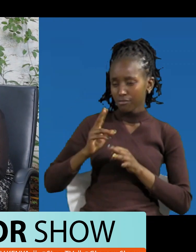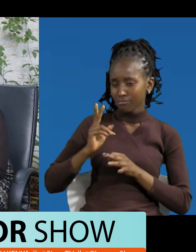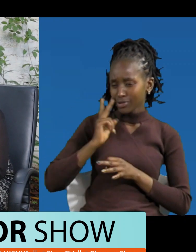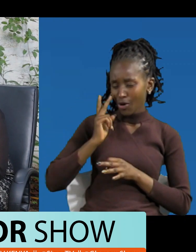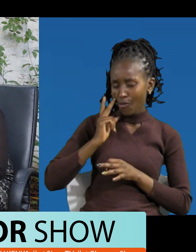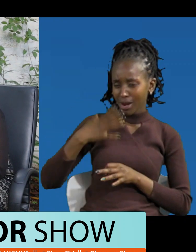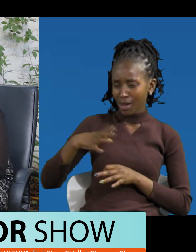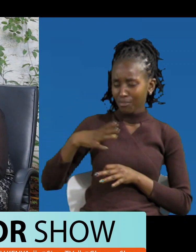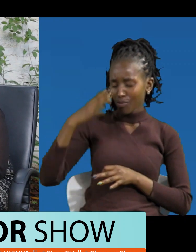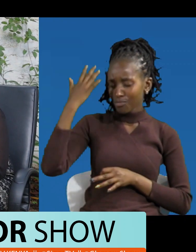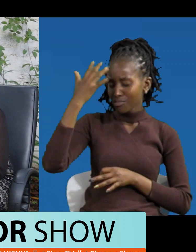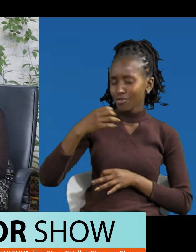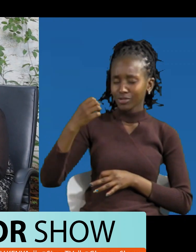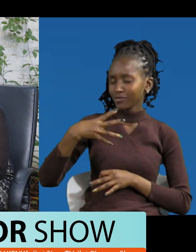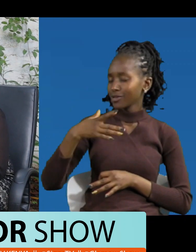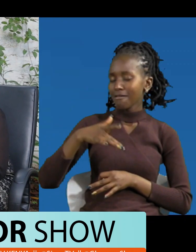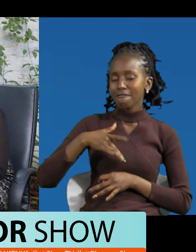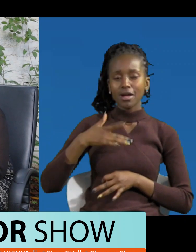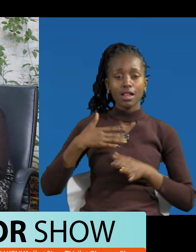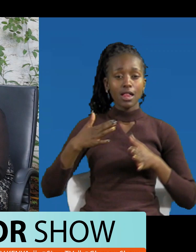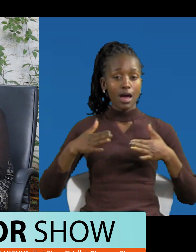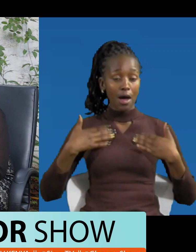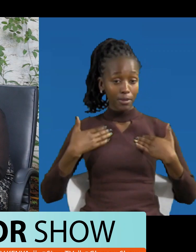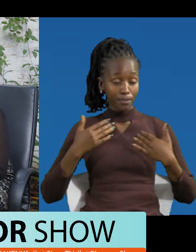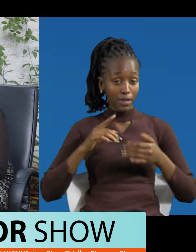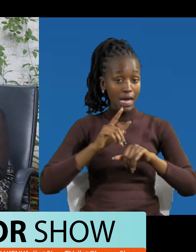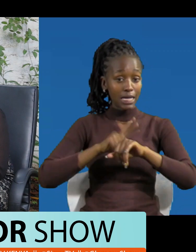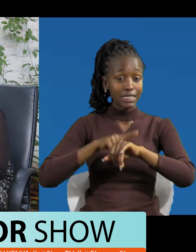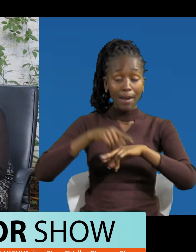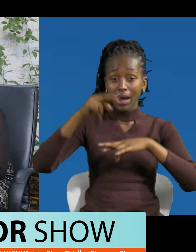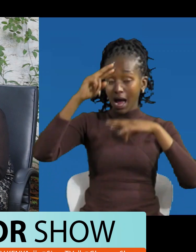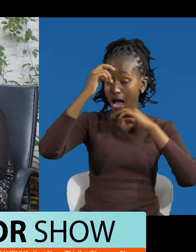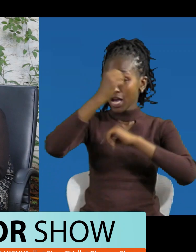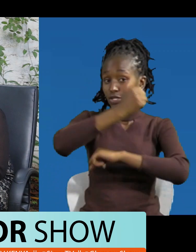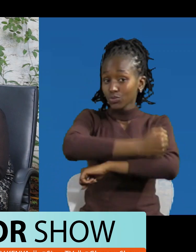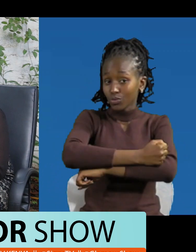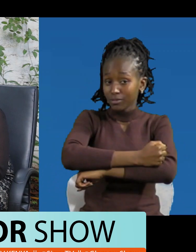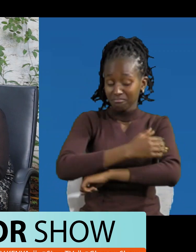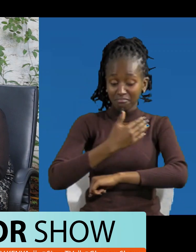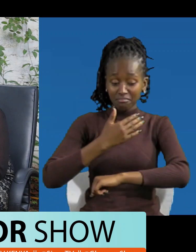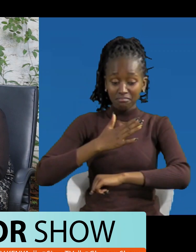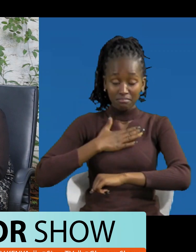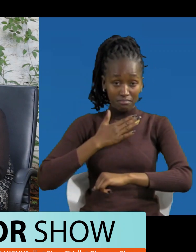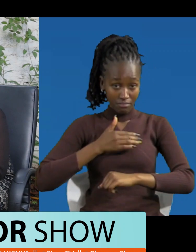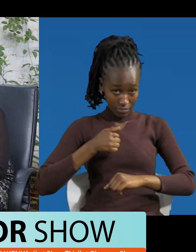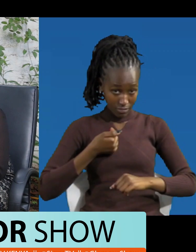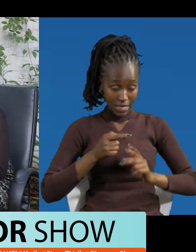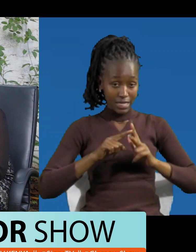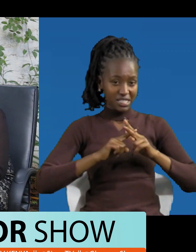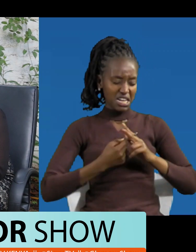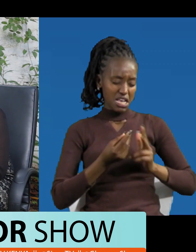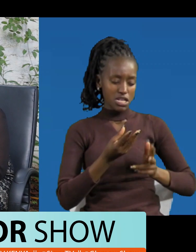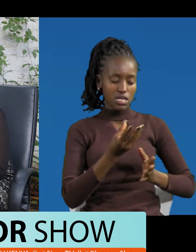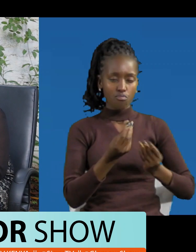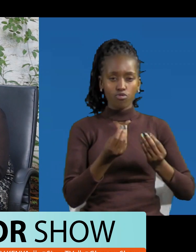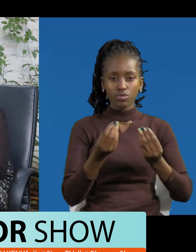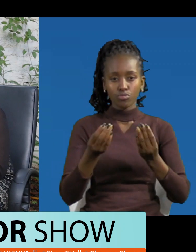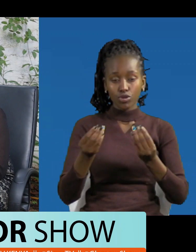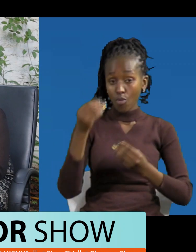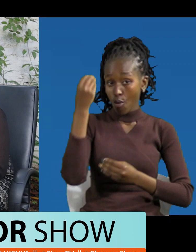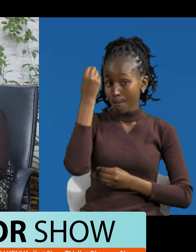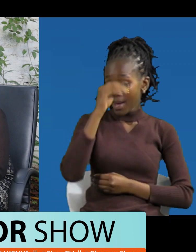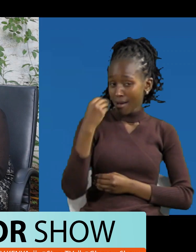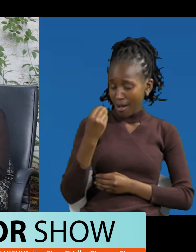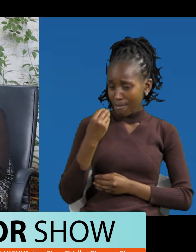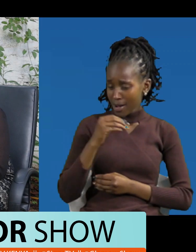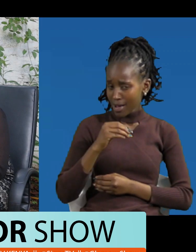So I started my career like when I was in high school. That's when I started doing that simple things, and that's when I discovered